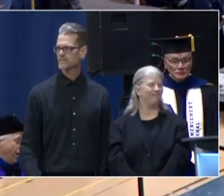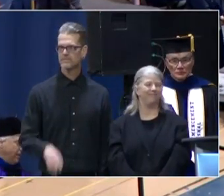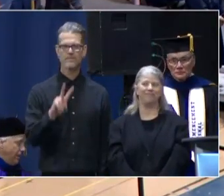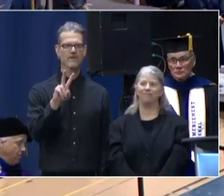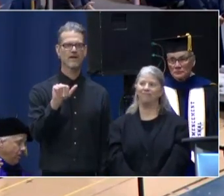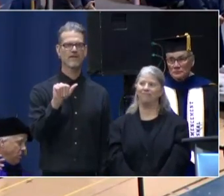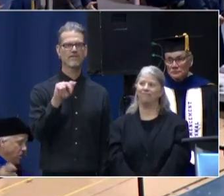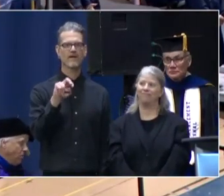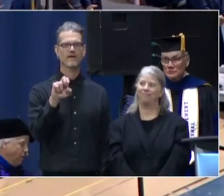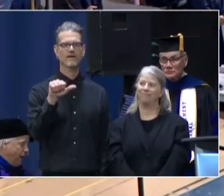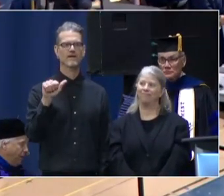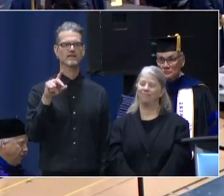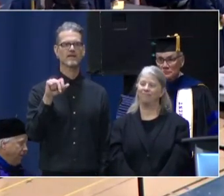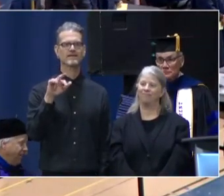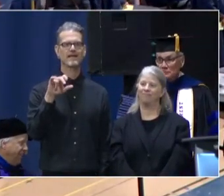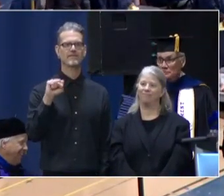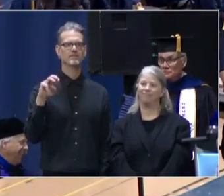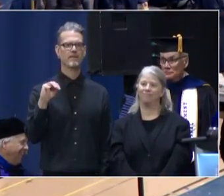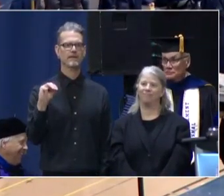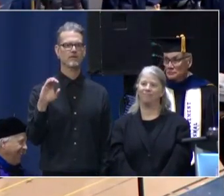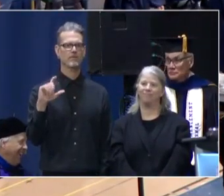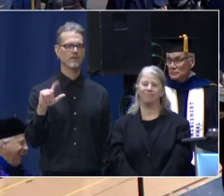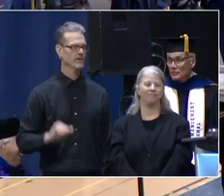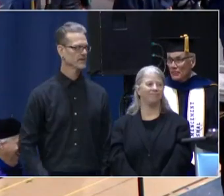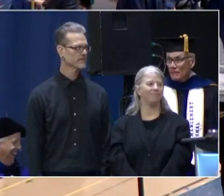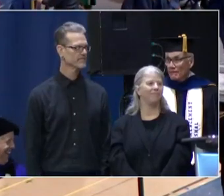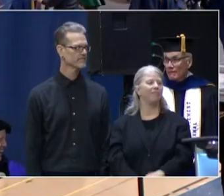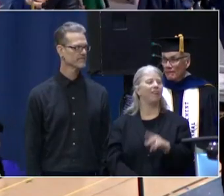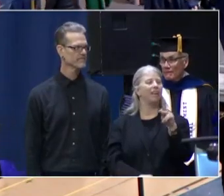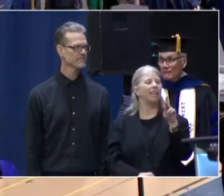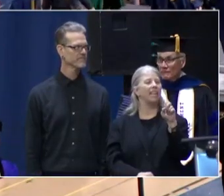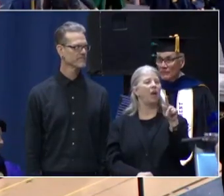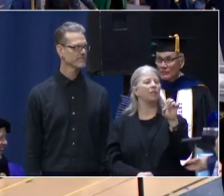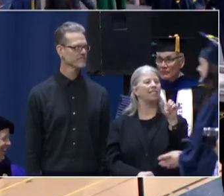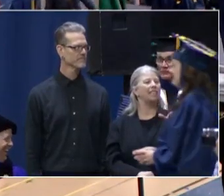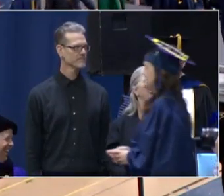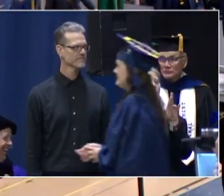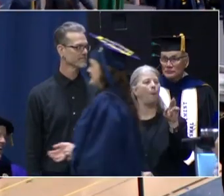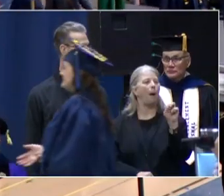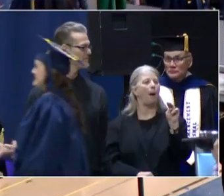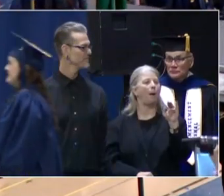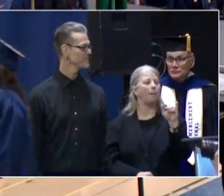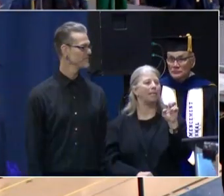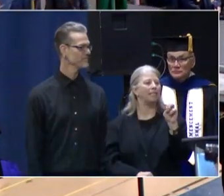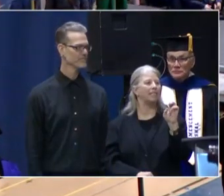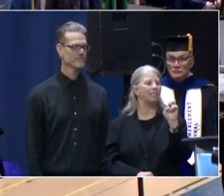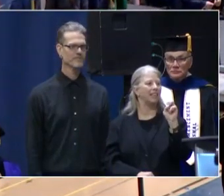Vanessa Davis, magna cum laude. Kelsey Robinson.